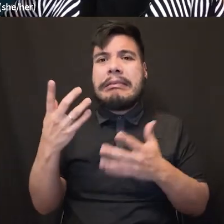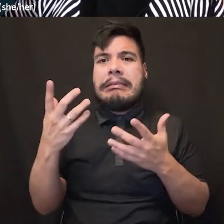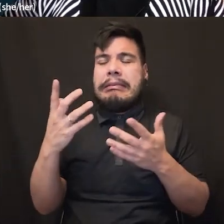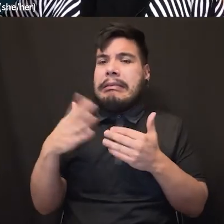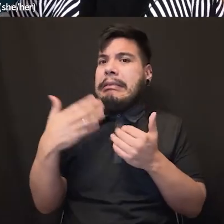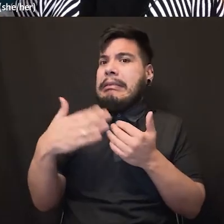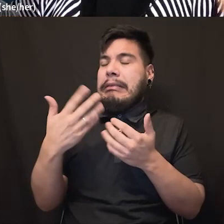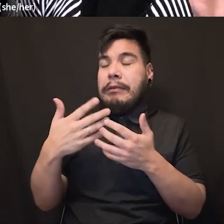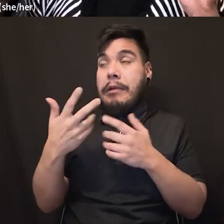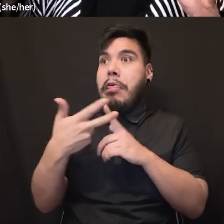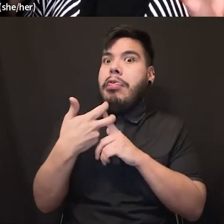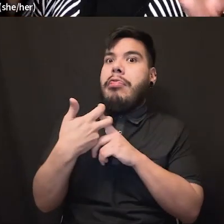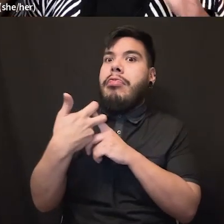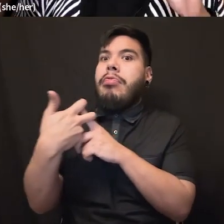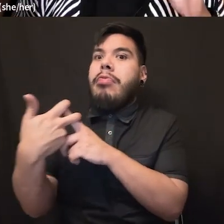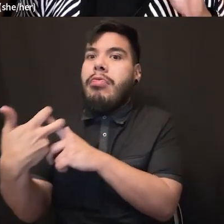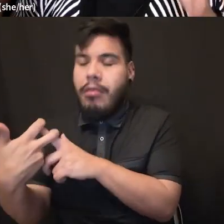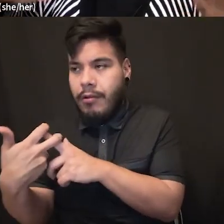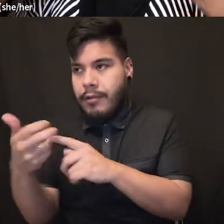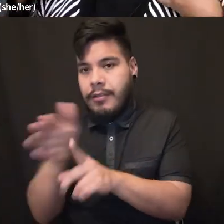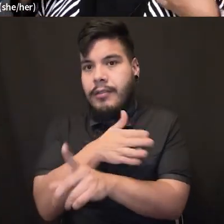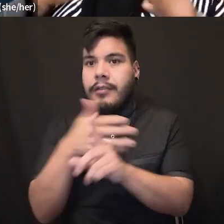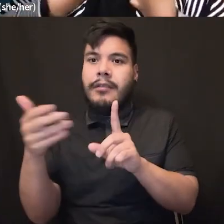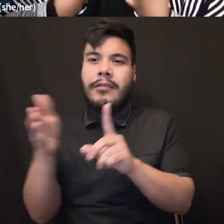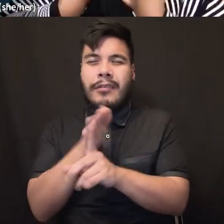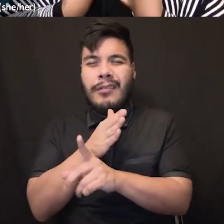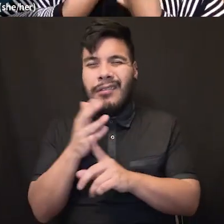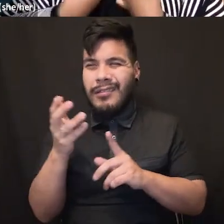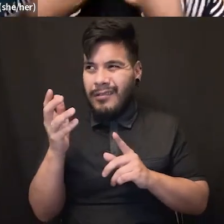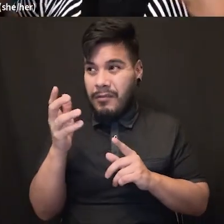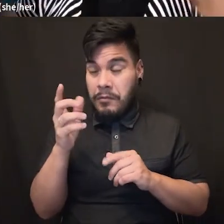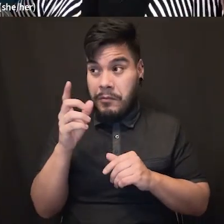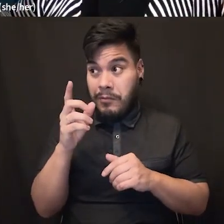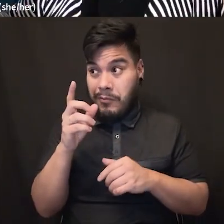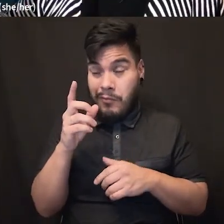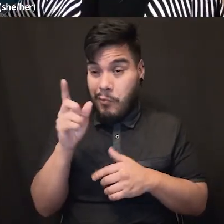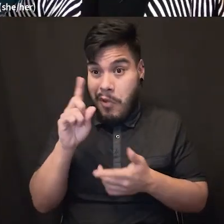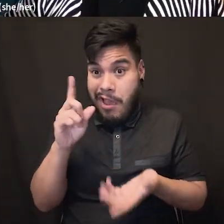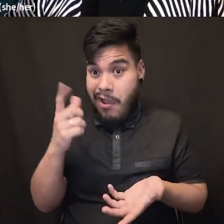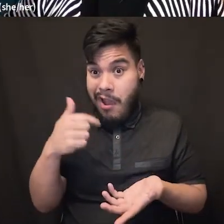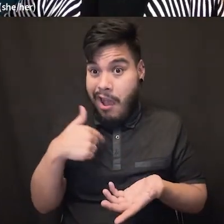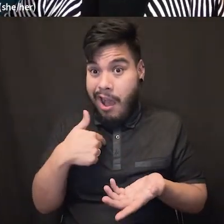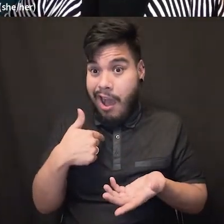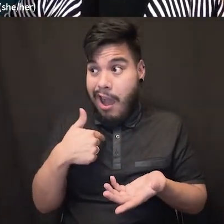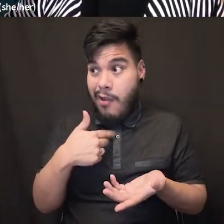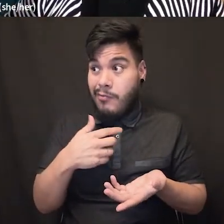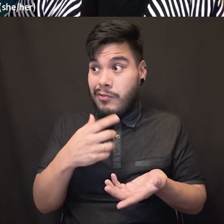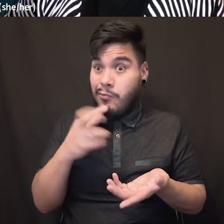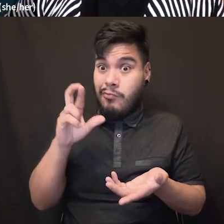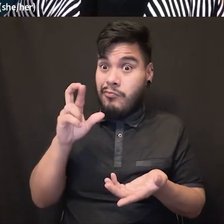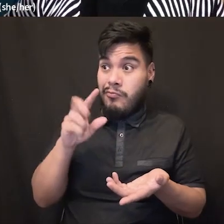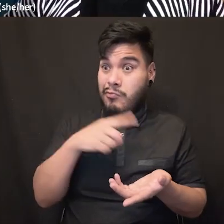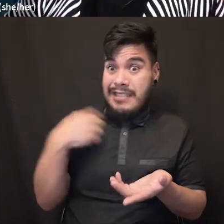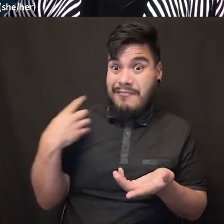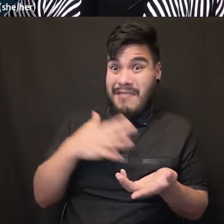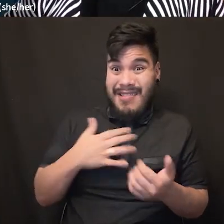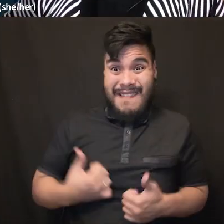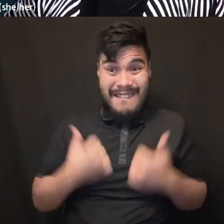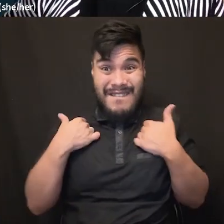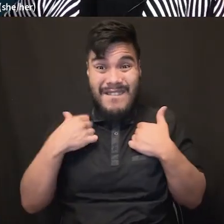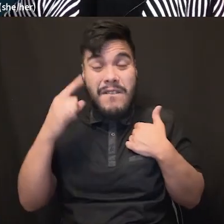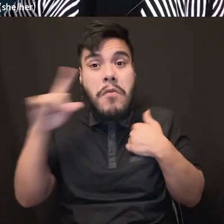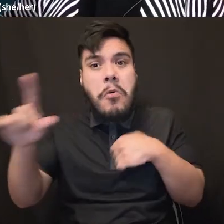up in it and swayed by it to the point where, you know, I put my life on the line to lose weight and